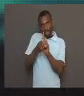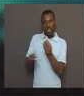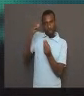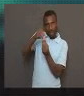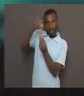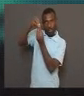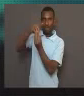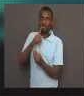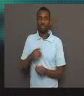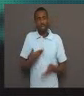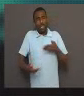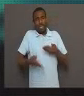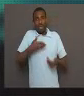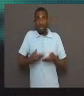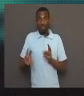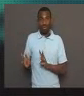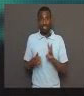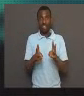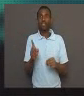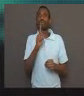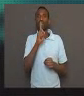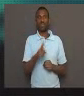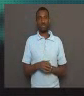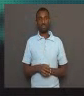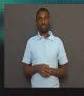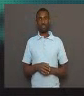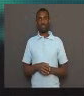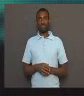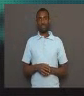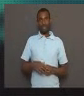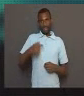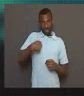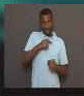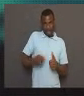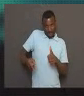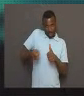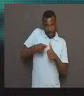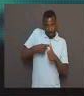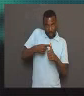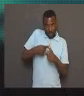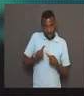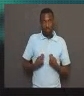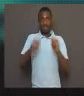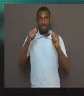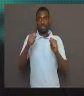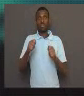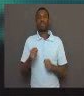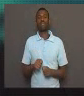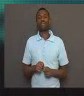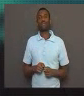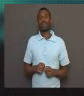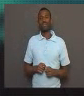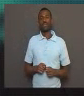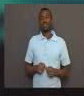The simplest way that would accurately mirror our first experiment would be